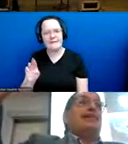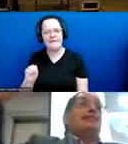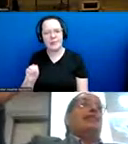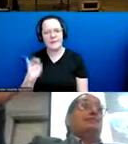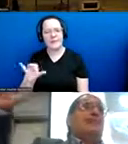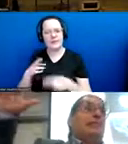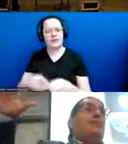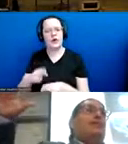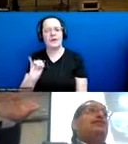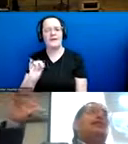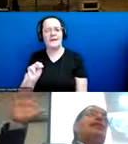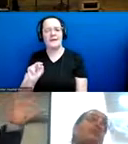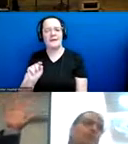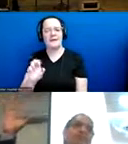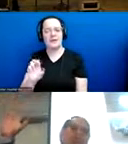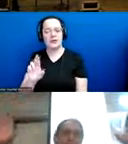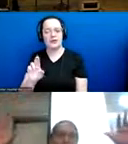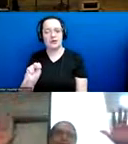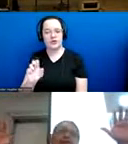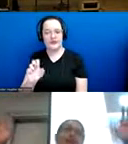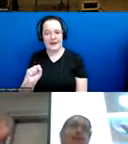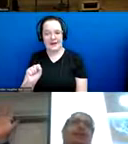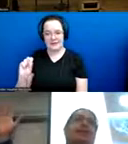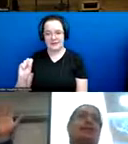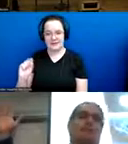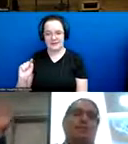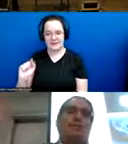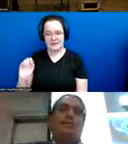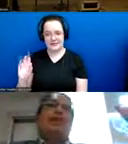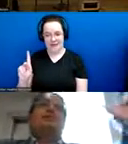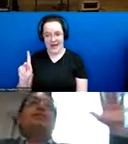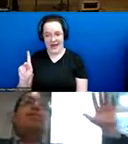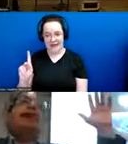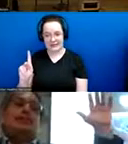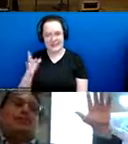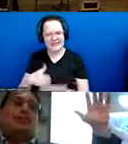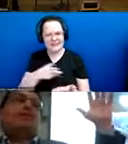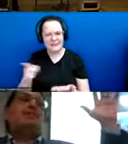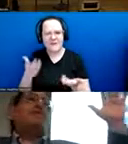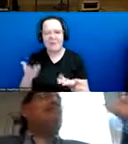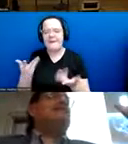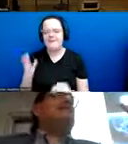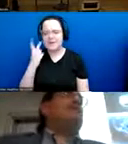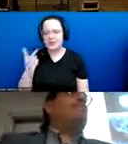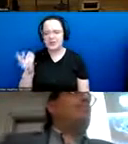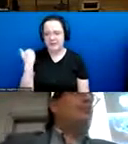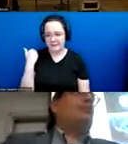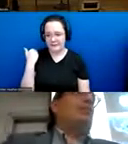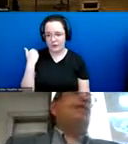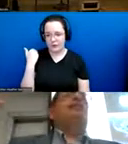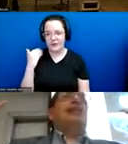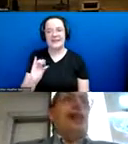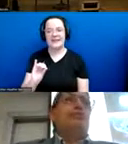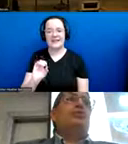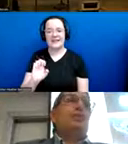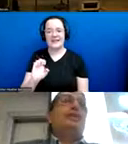stack, right? Very important. For some of you that have studied this or have seen it in some presentations, this is the concept of the TCP/IP